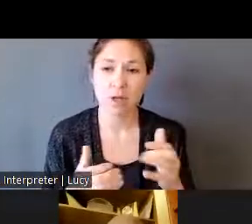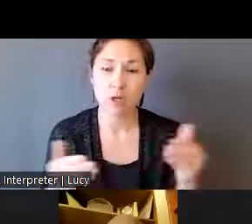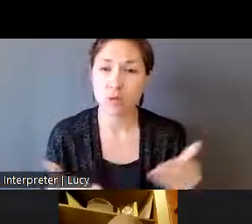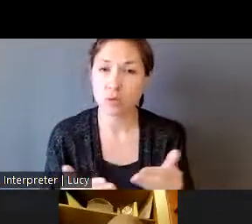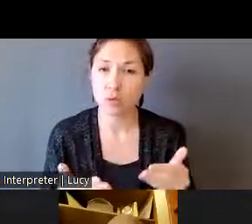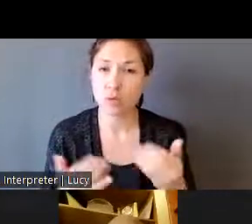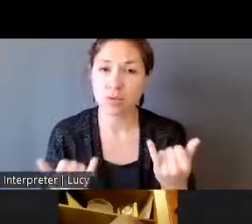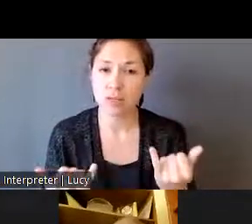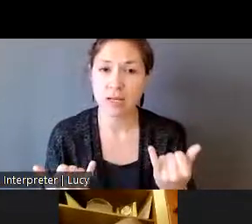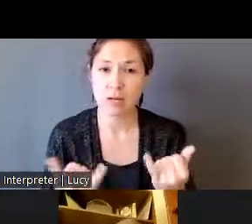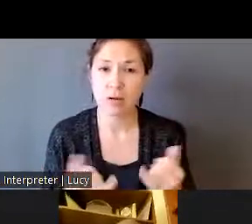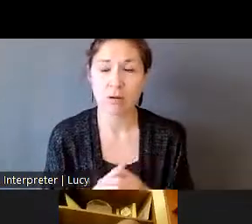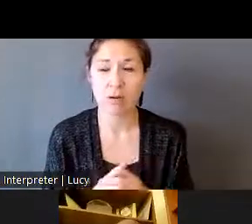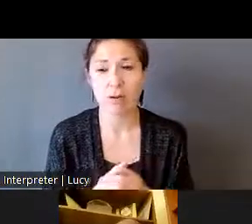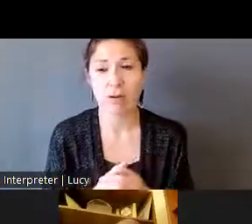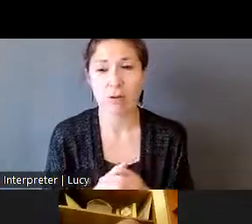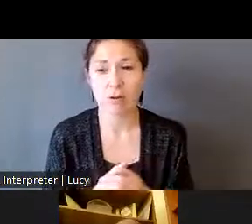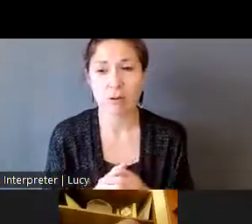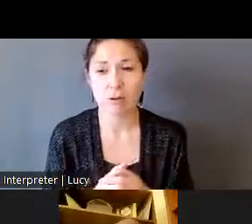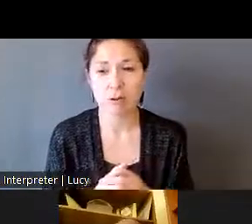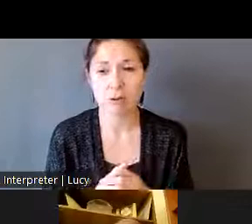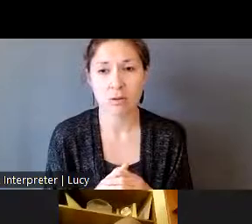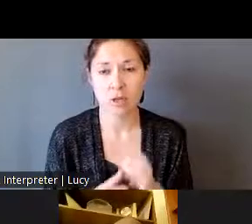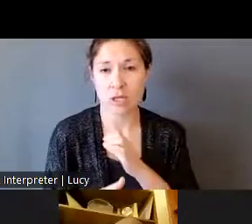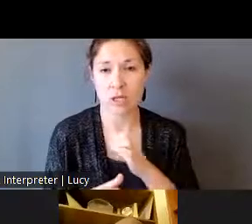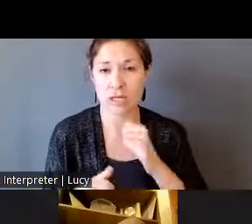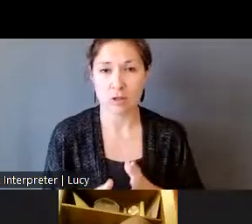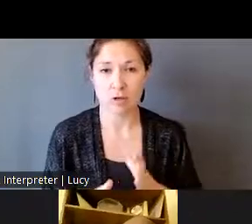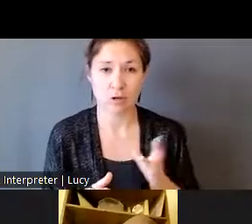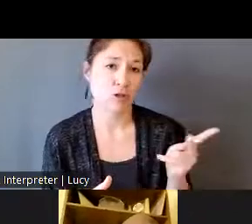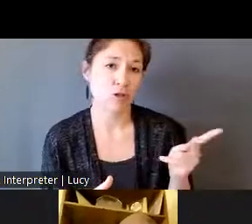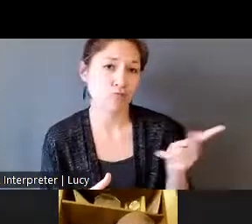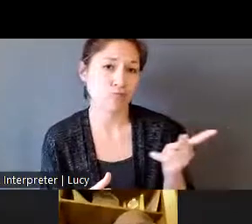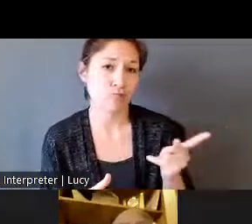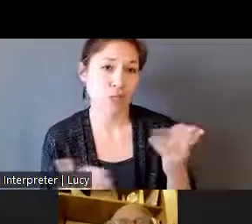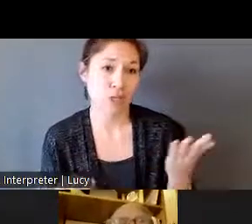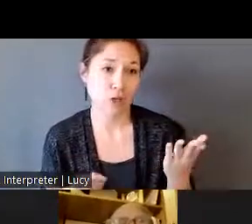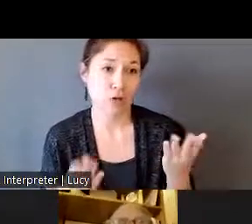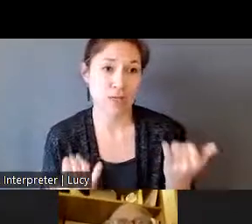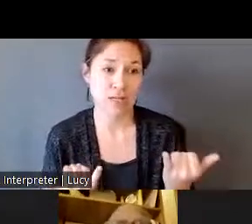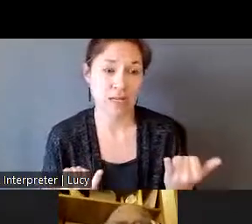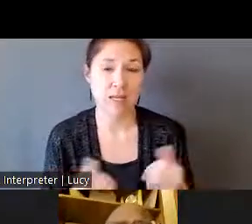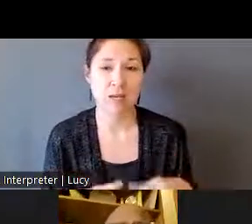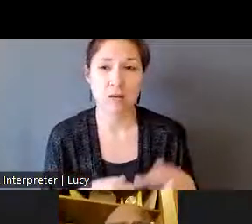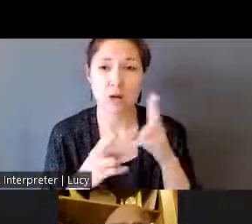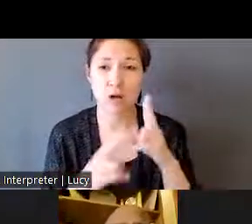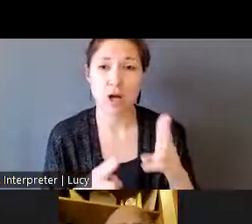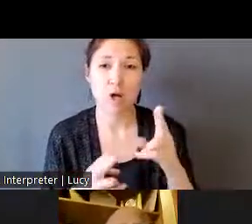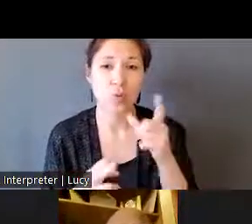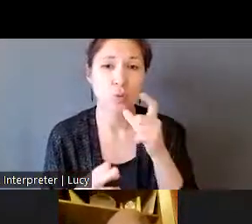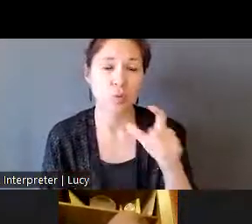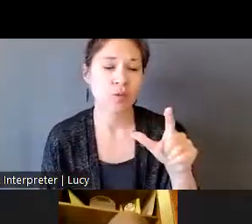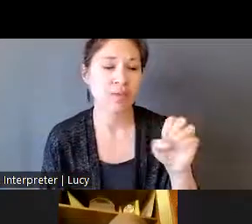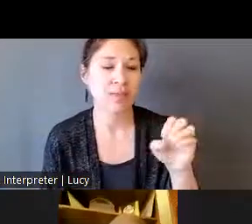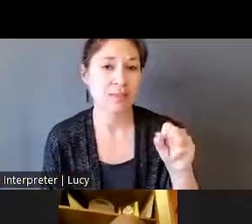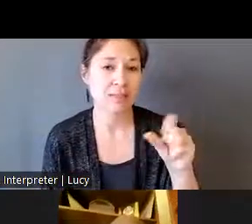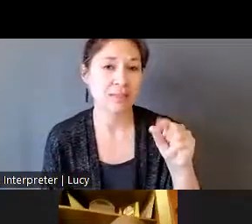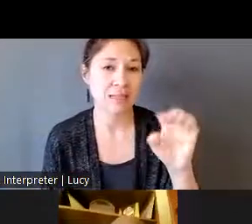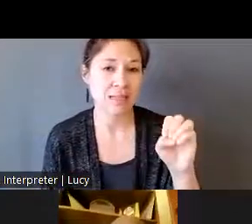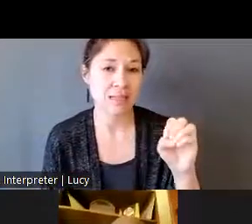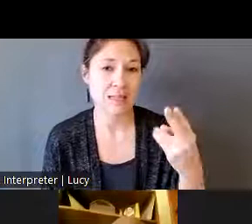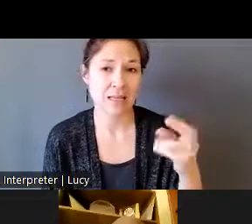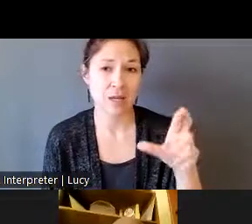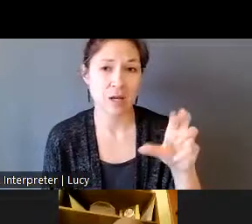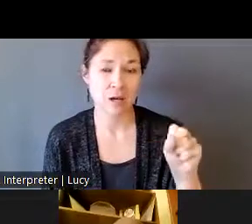now my commissioners who are here with me today. So the Honorable Leslie Harris, who is also chair